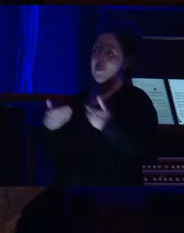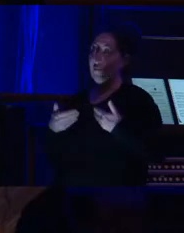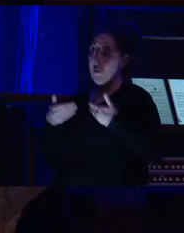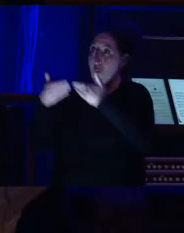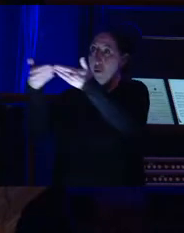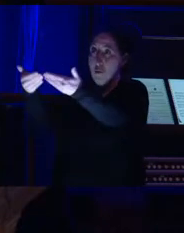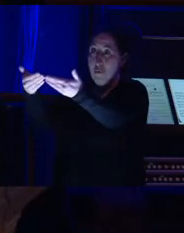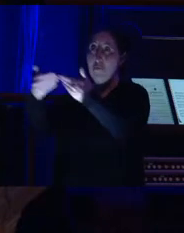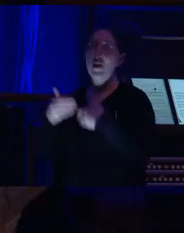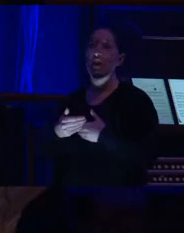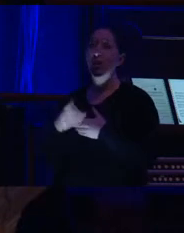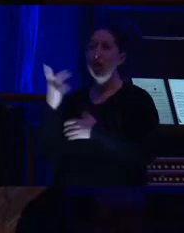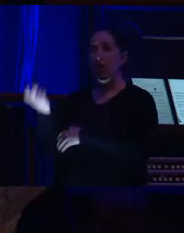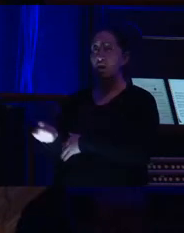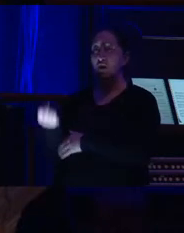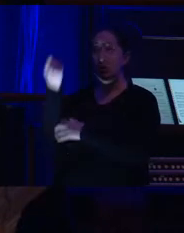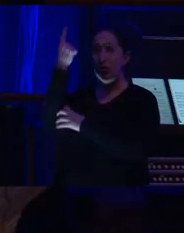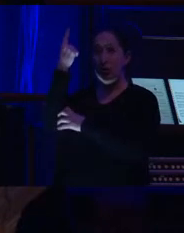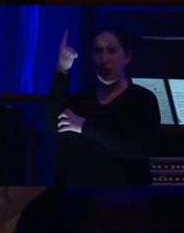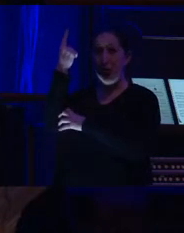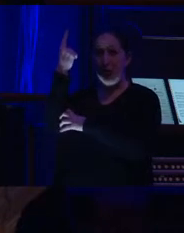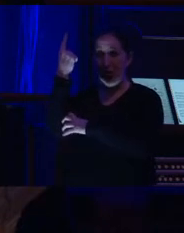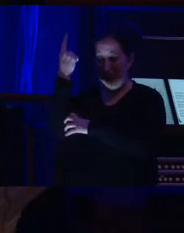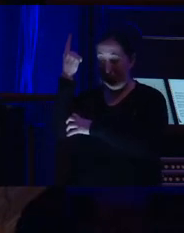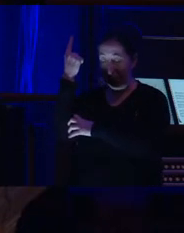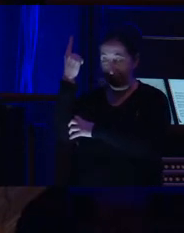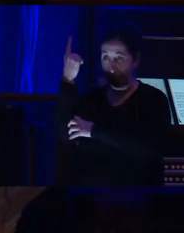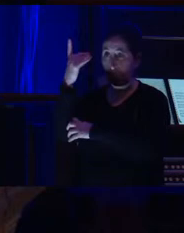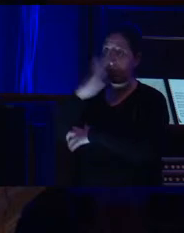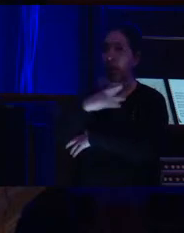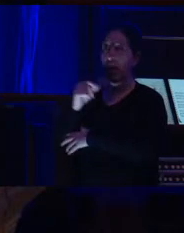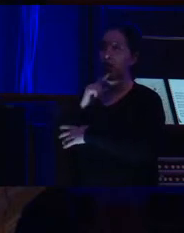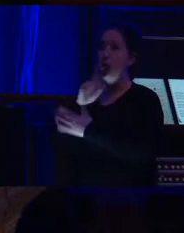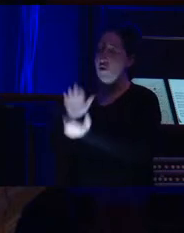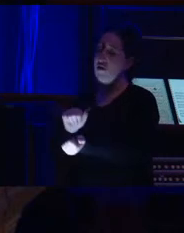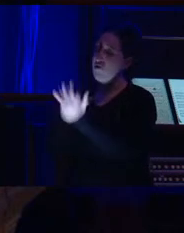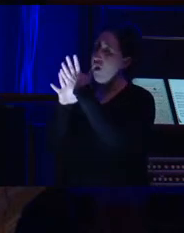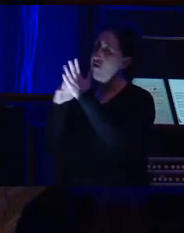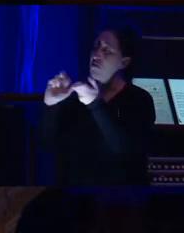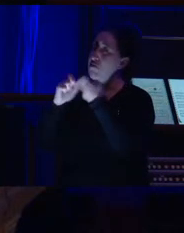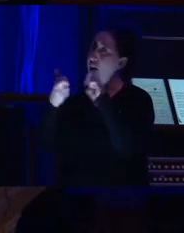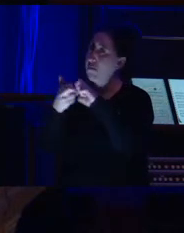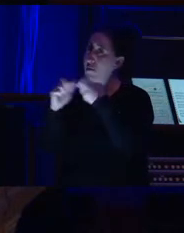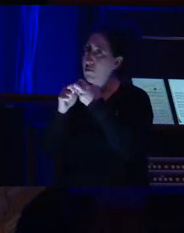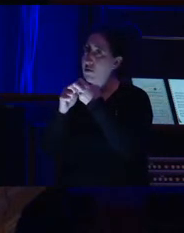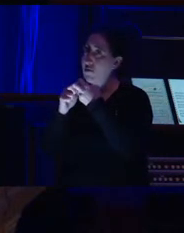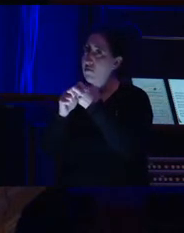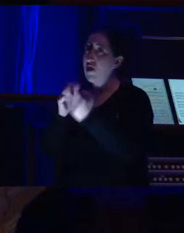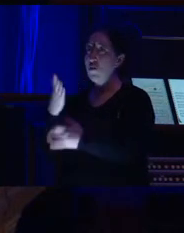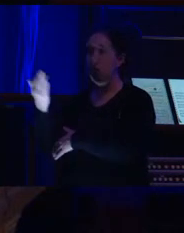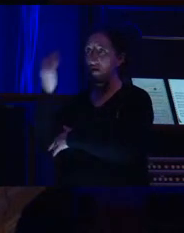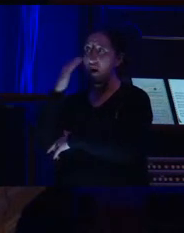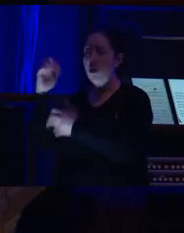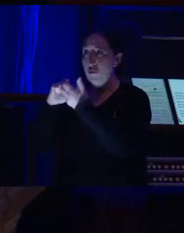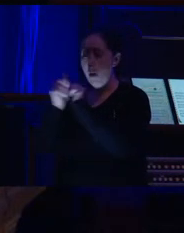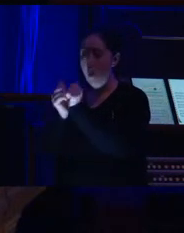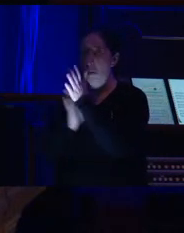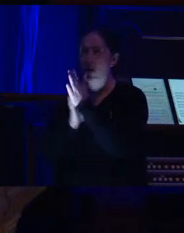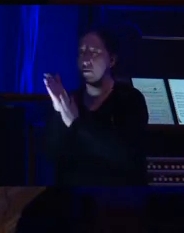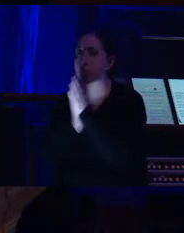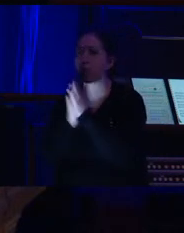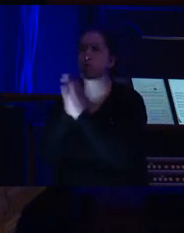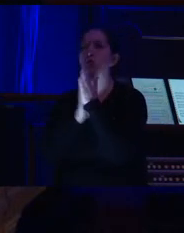You understand the current problems very well, and you will confront them, as you have always done, with determination